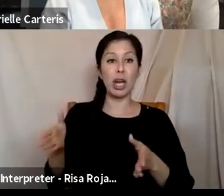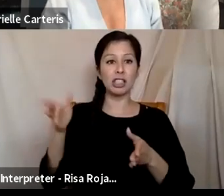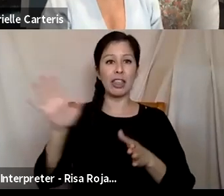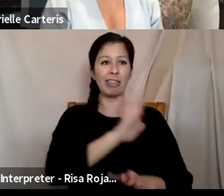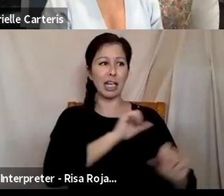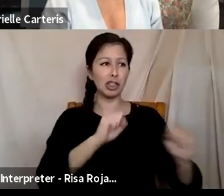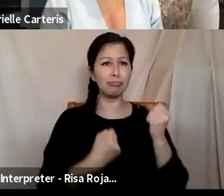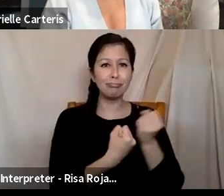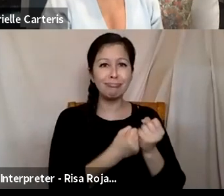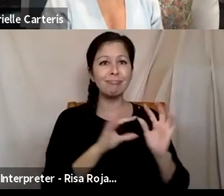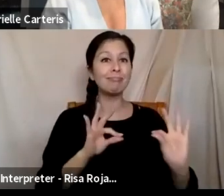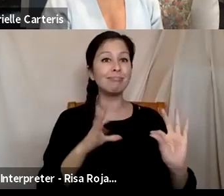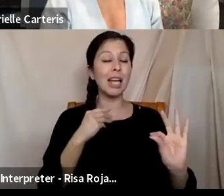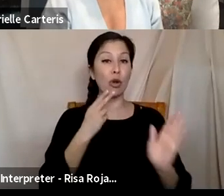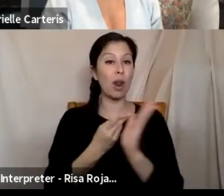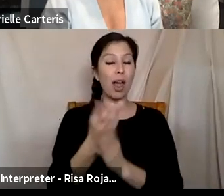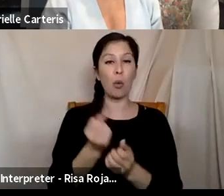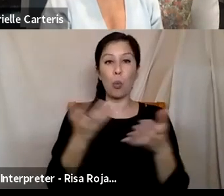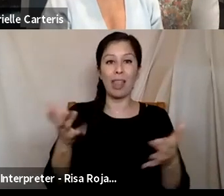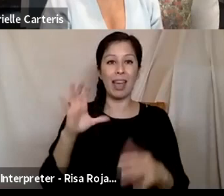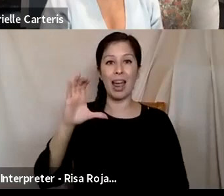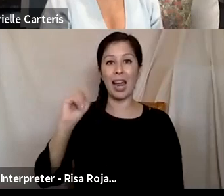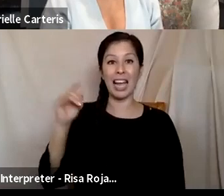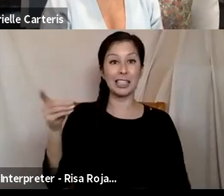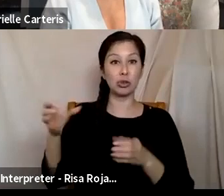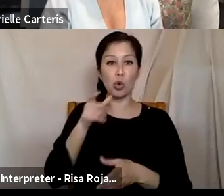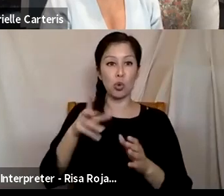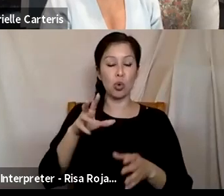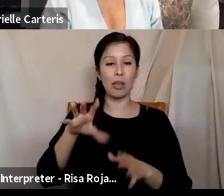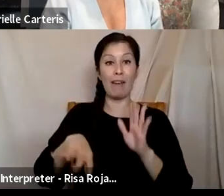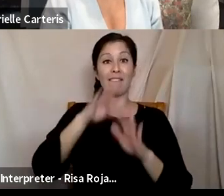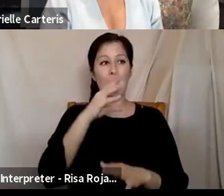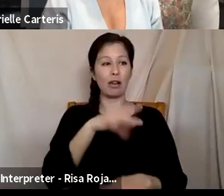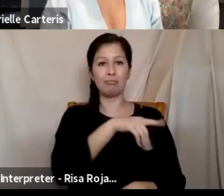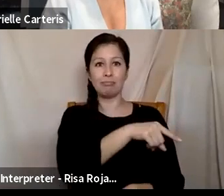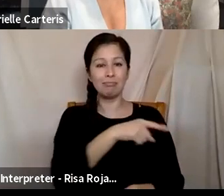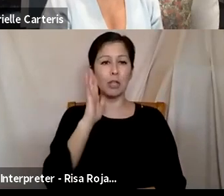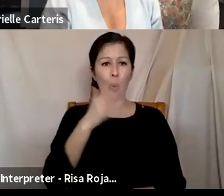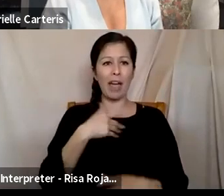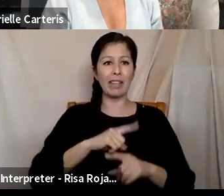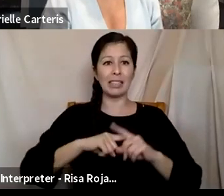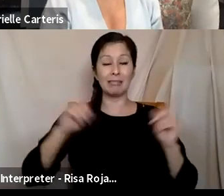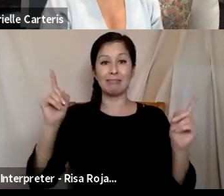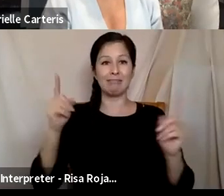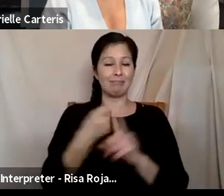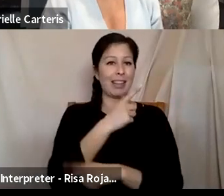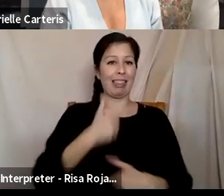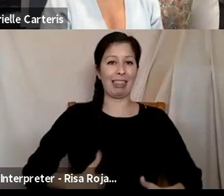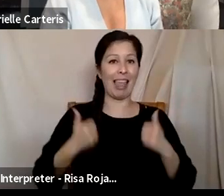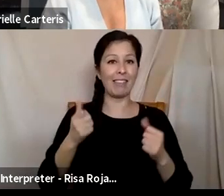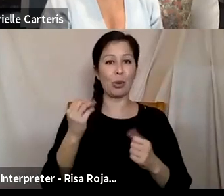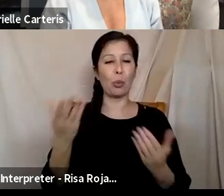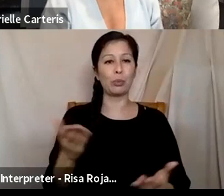cheerleaders. And honestly, without the casting director who found and discovered him, he'd have a completely different life. So